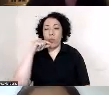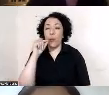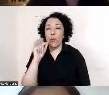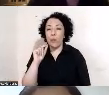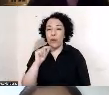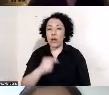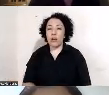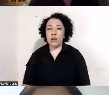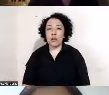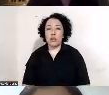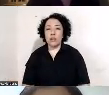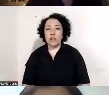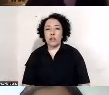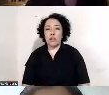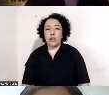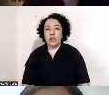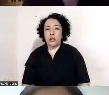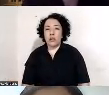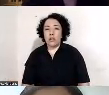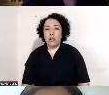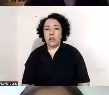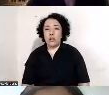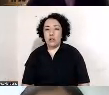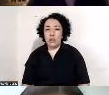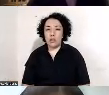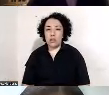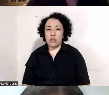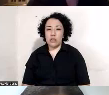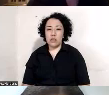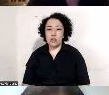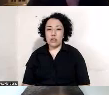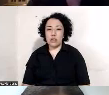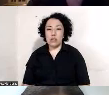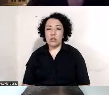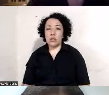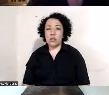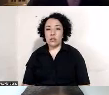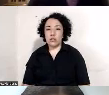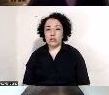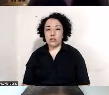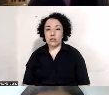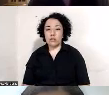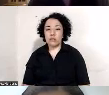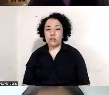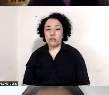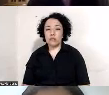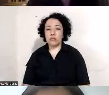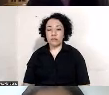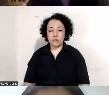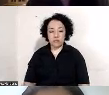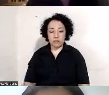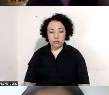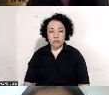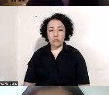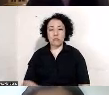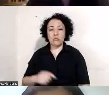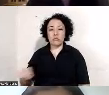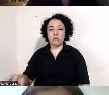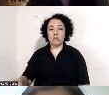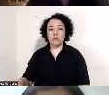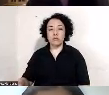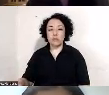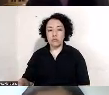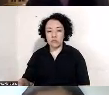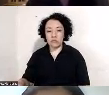some examples of them, letting them, for example, identify one teacher mentor in an academic area to meet with monthly. That's